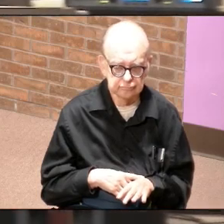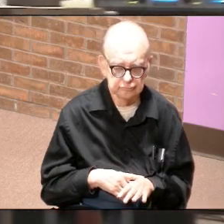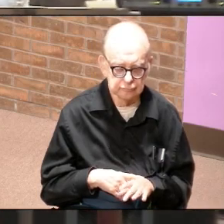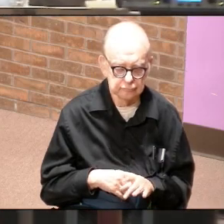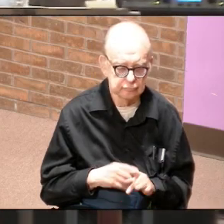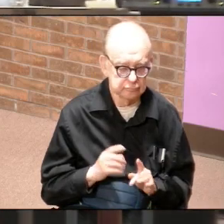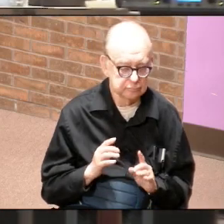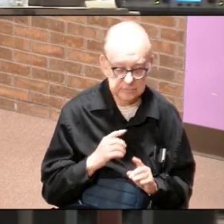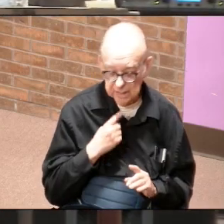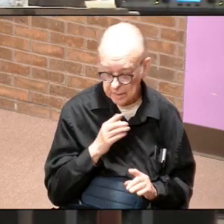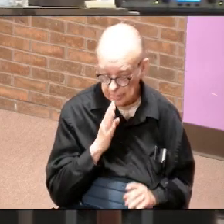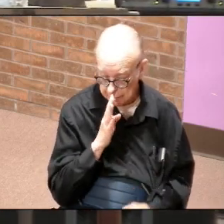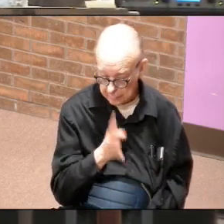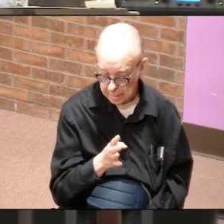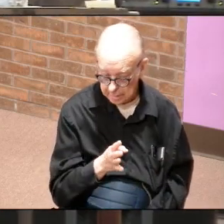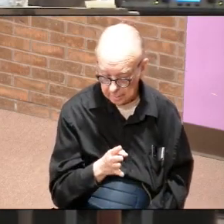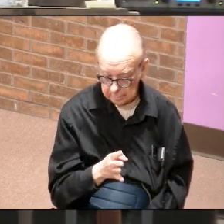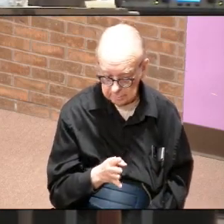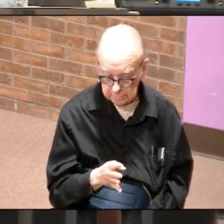this straight out.